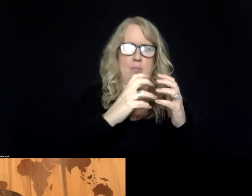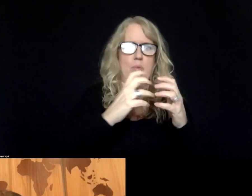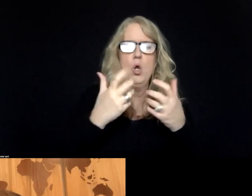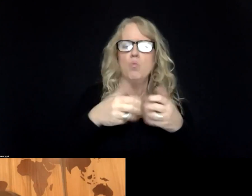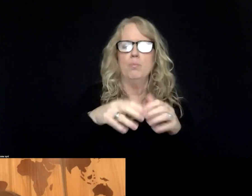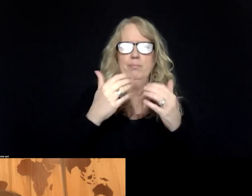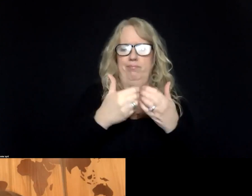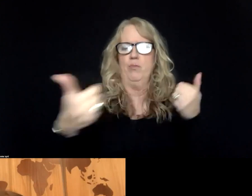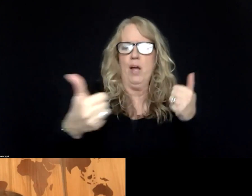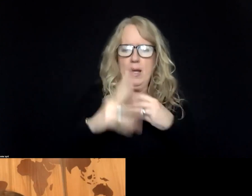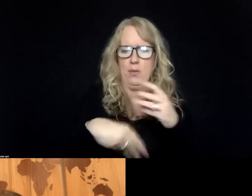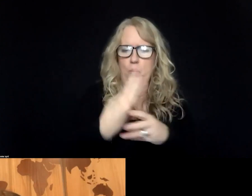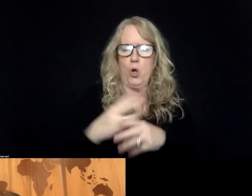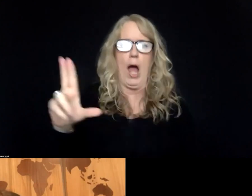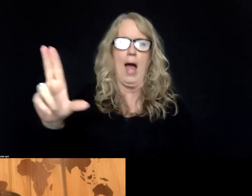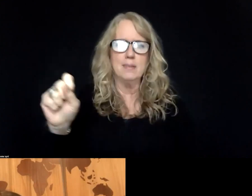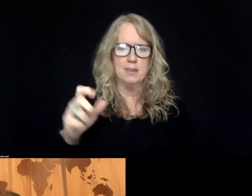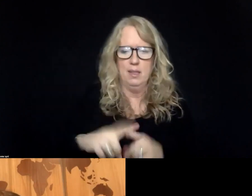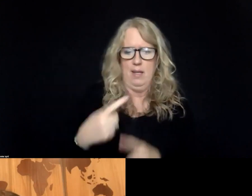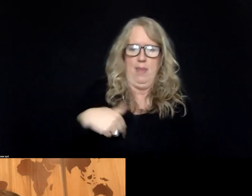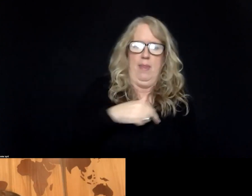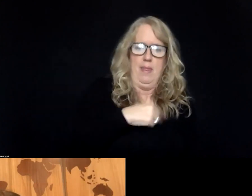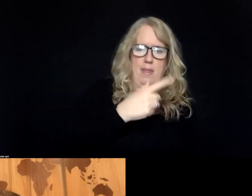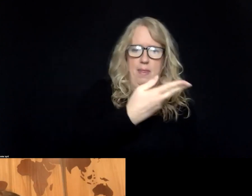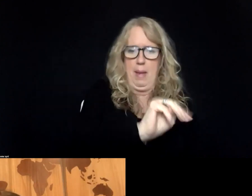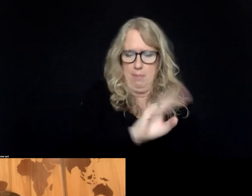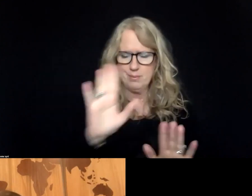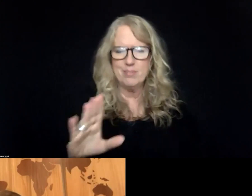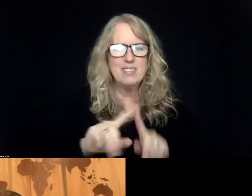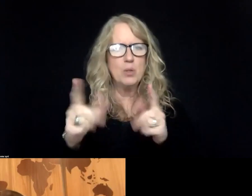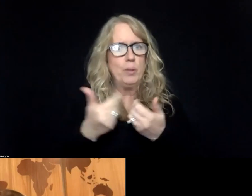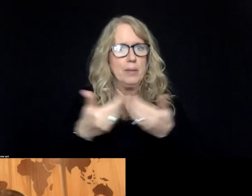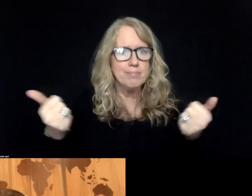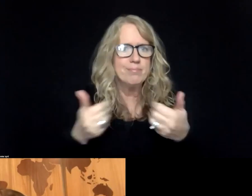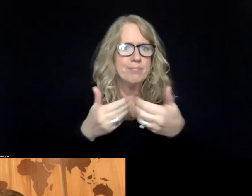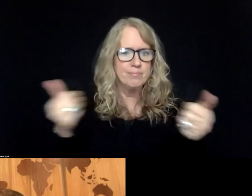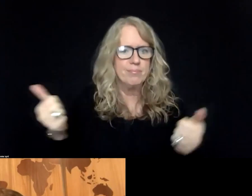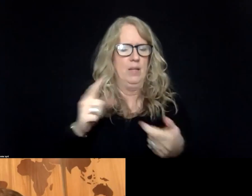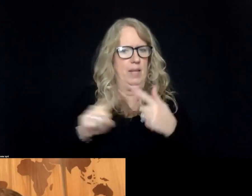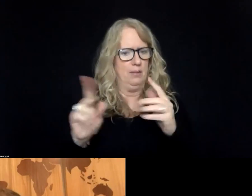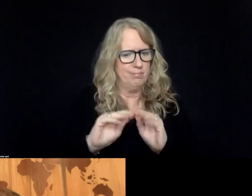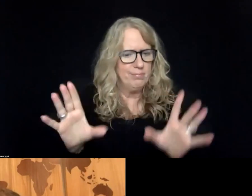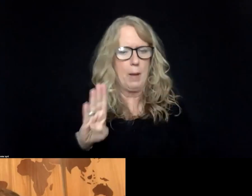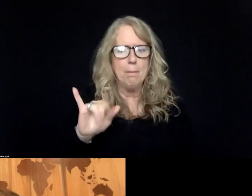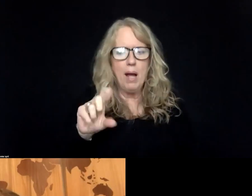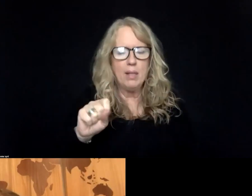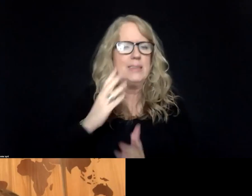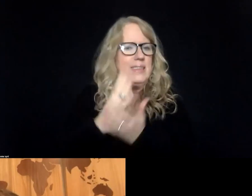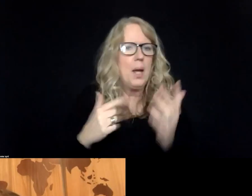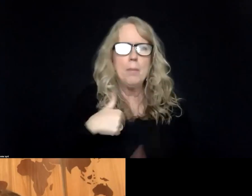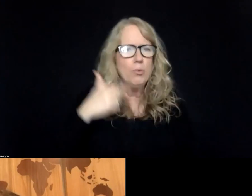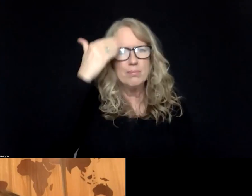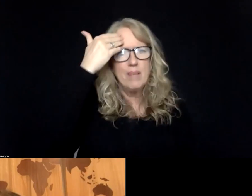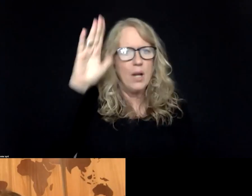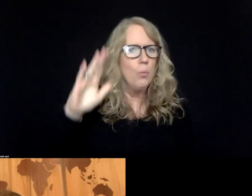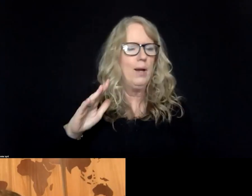them's. We do it in a fraction of a second, automatically, implicit biases that we're not even aware of.